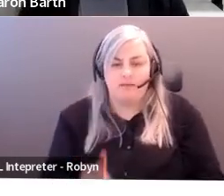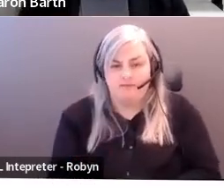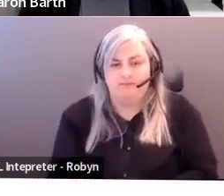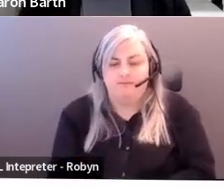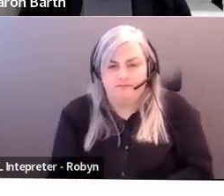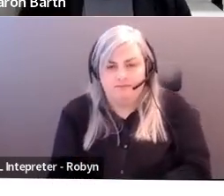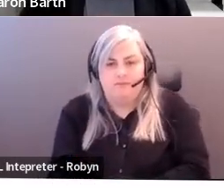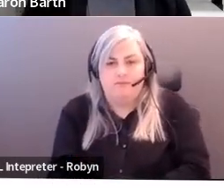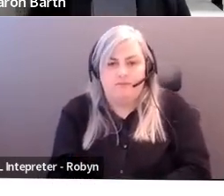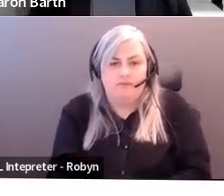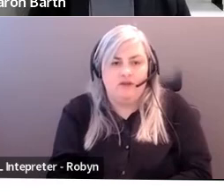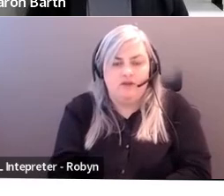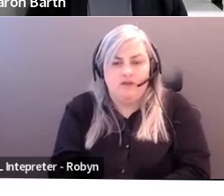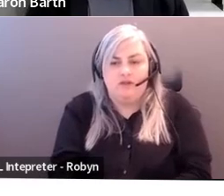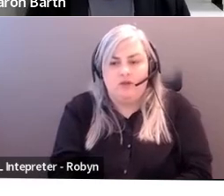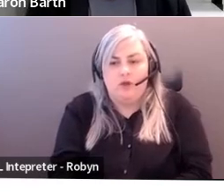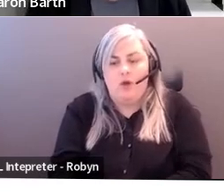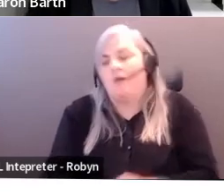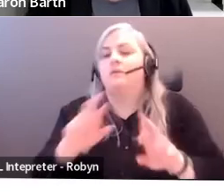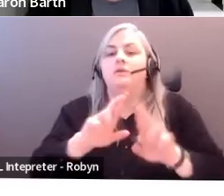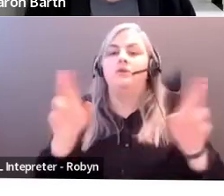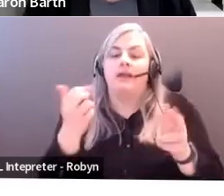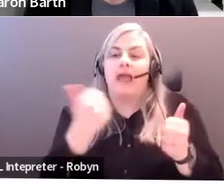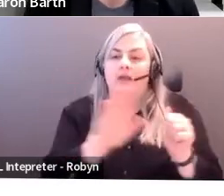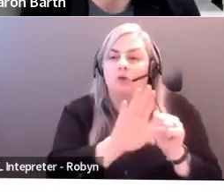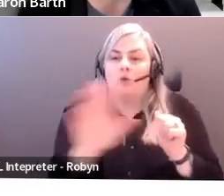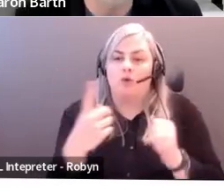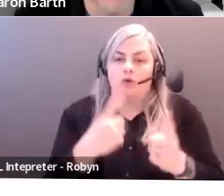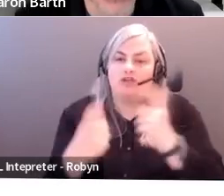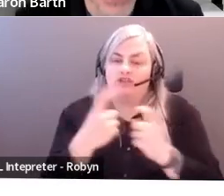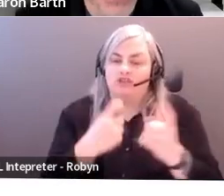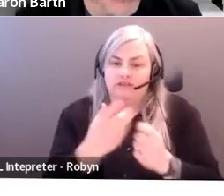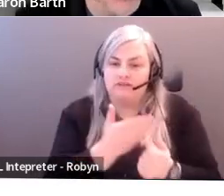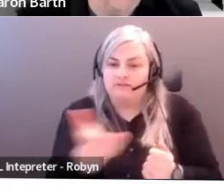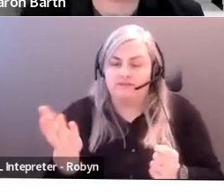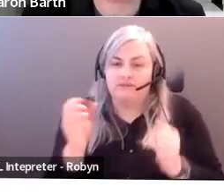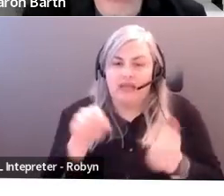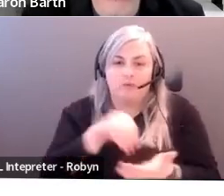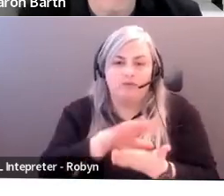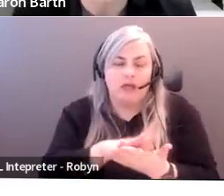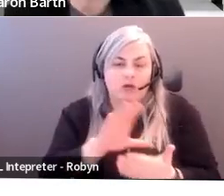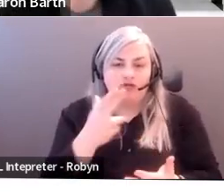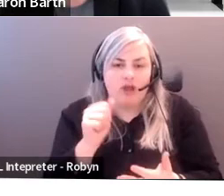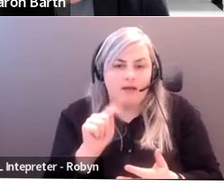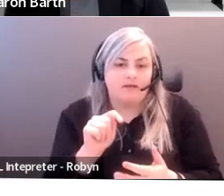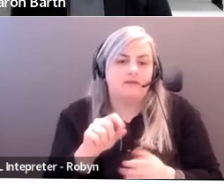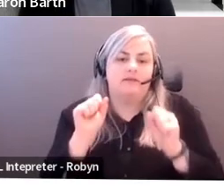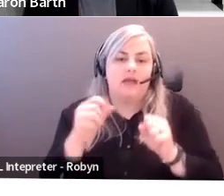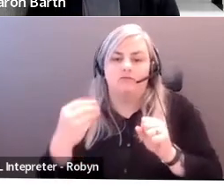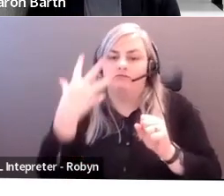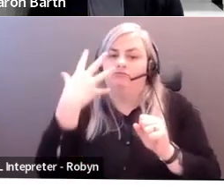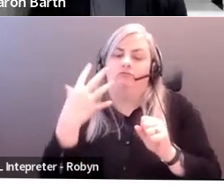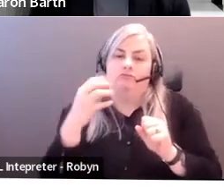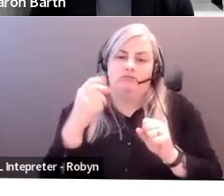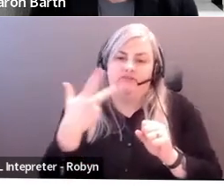So I'm happy to take any questions that anybody has. You can write them. You can turn on